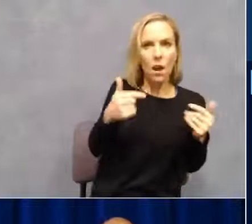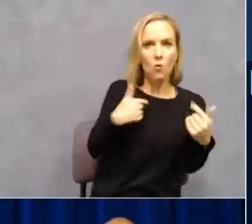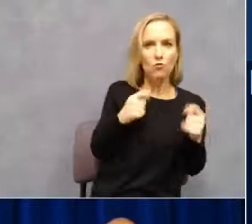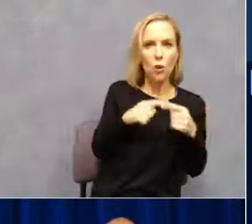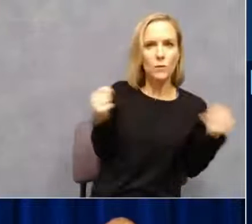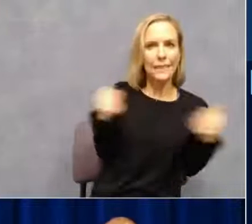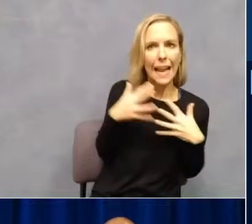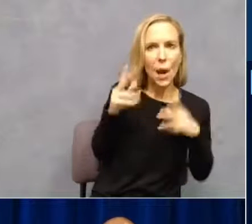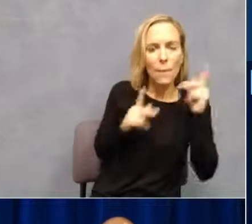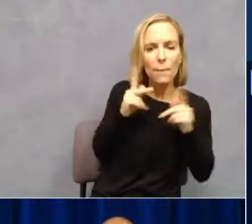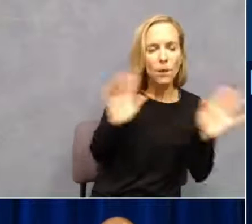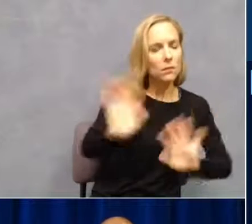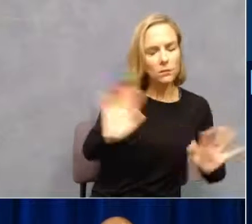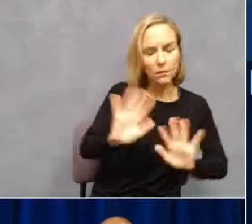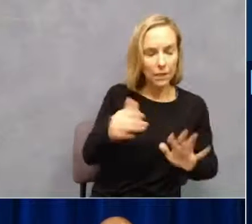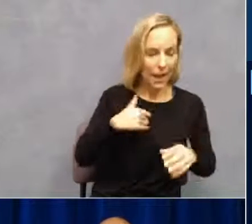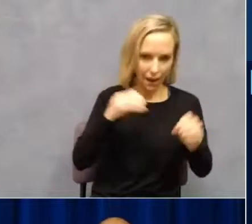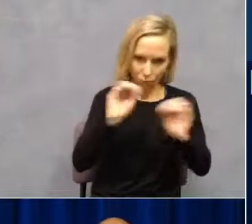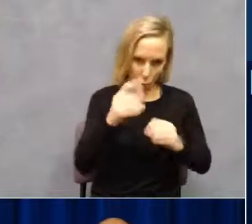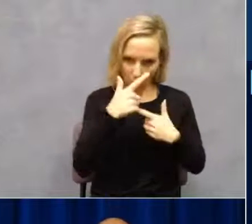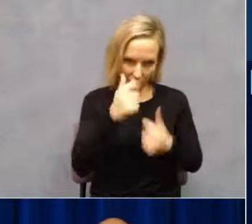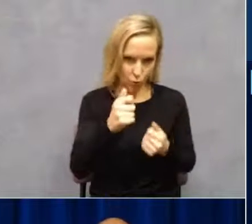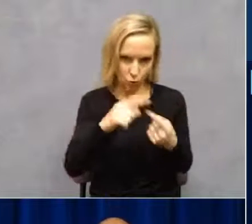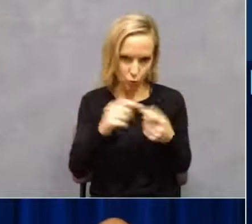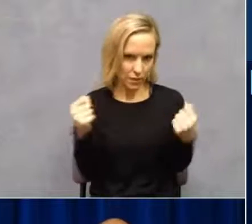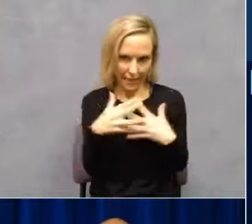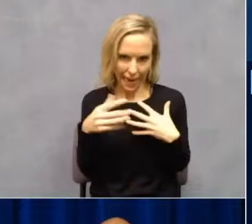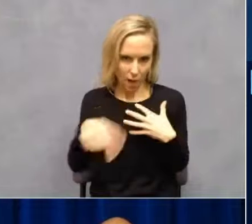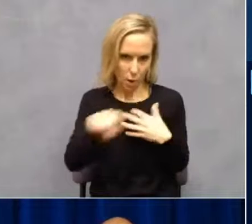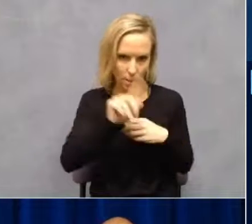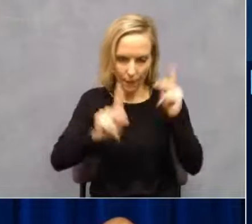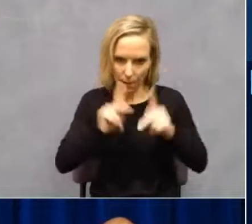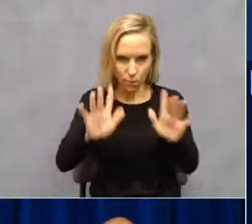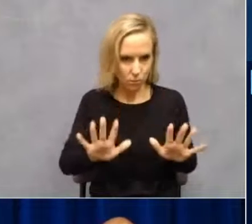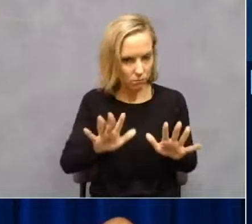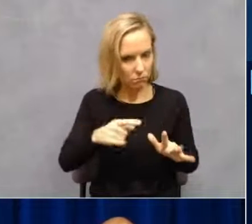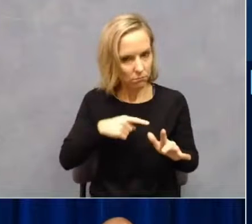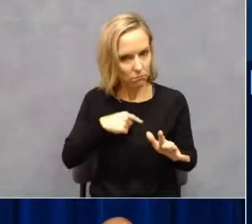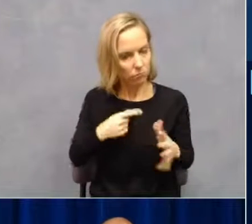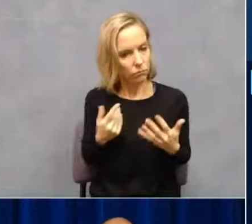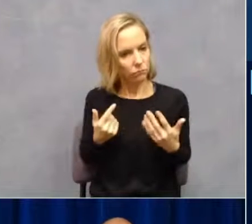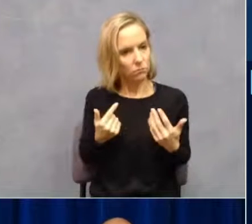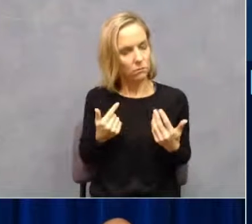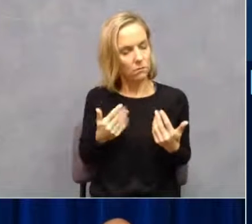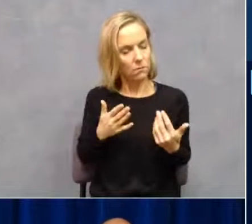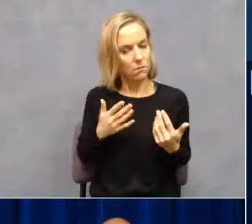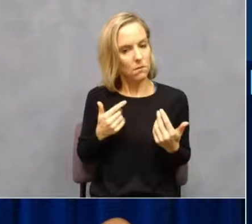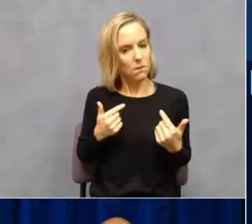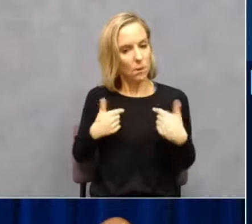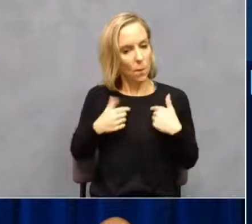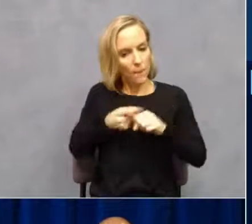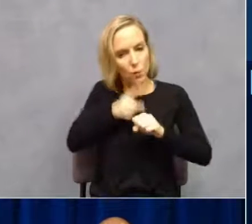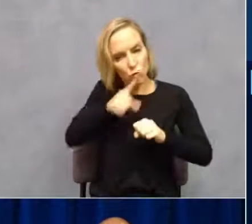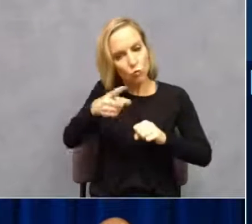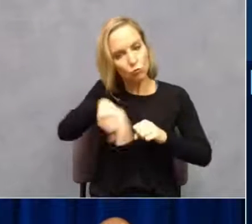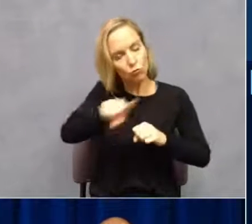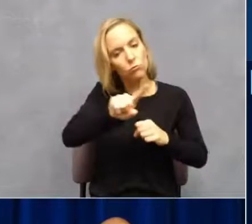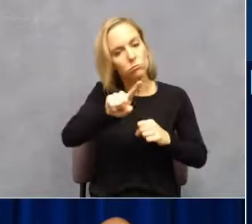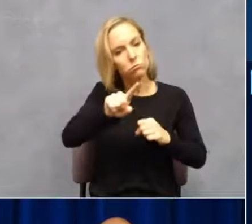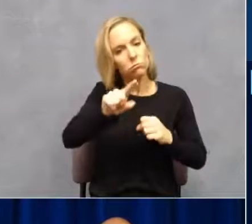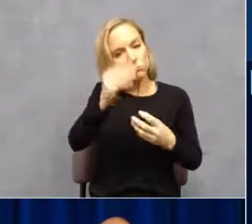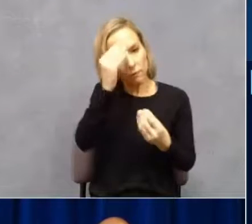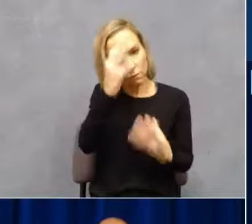And I want to assure you, I have no interest in scaring anyone. I do want to, though, make sure you're as fully informed as I possibly